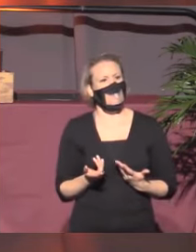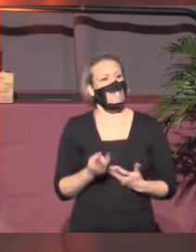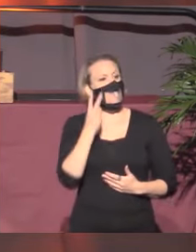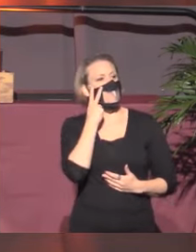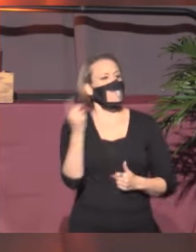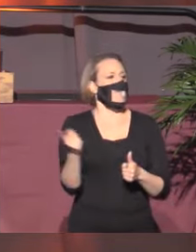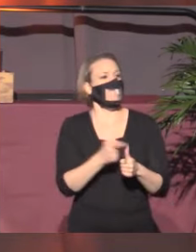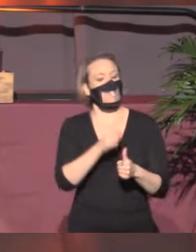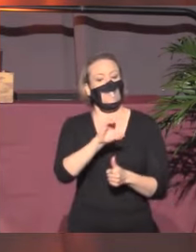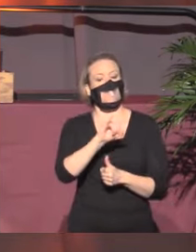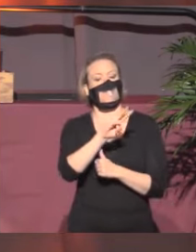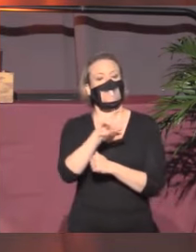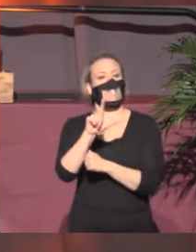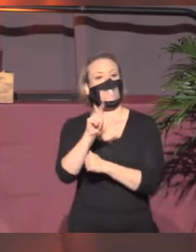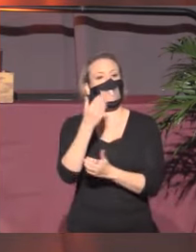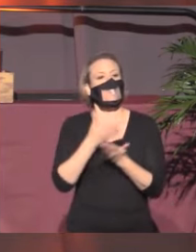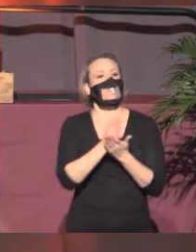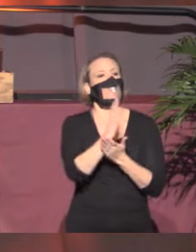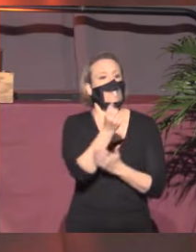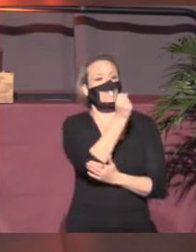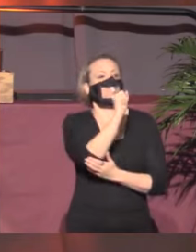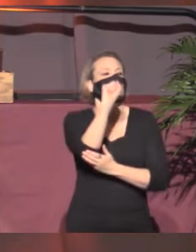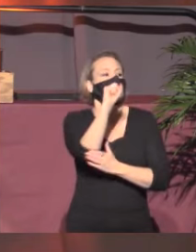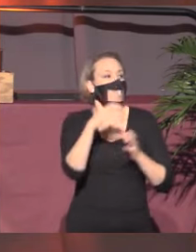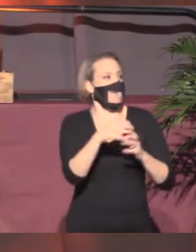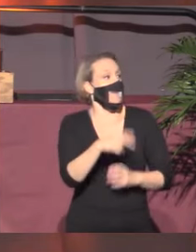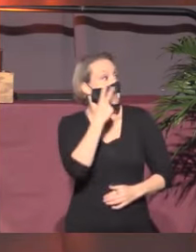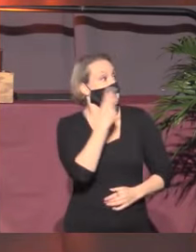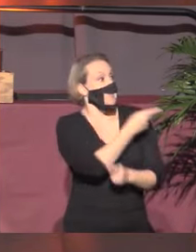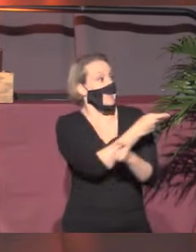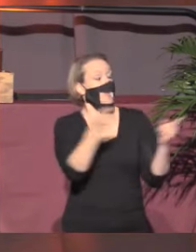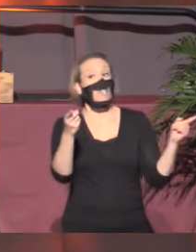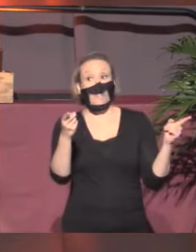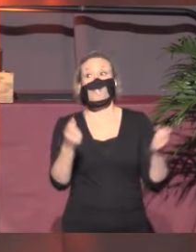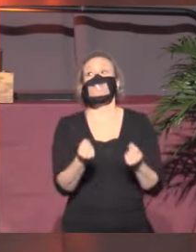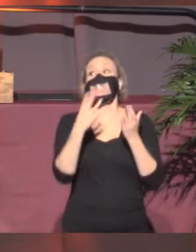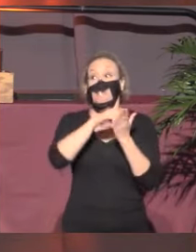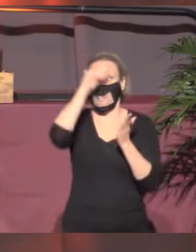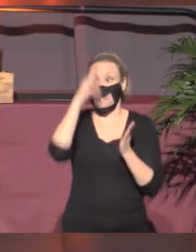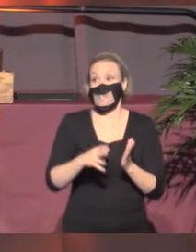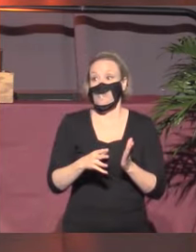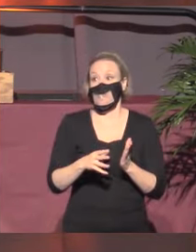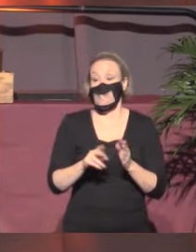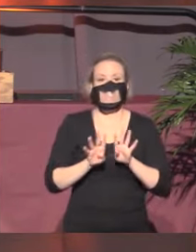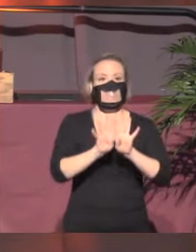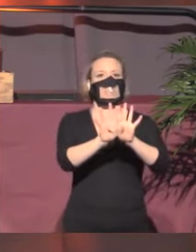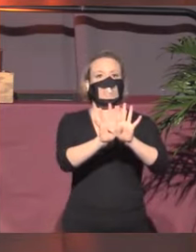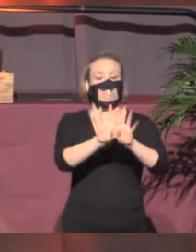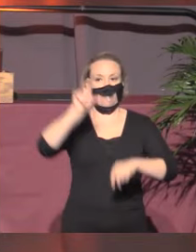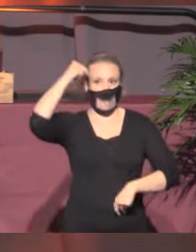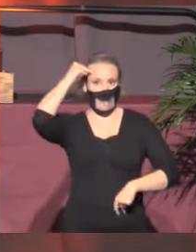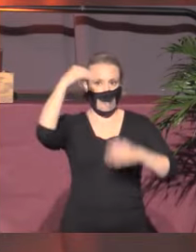our Hamline students, stand with others in front of the governor's house, in front of Hamline's house,